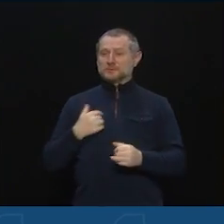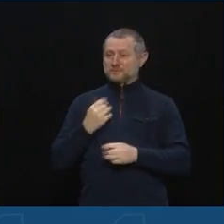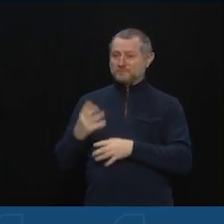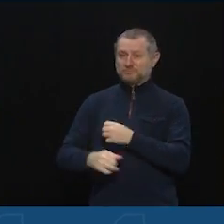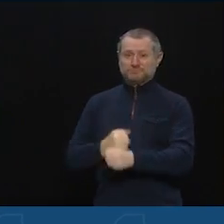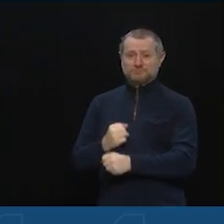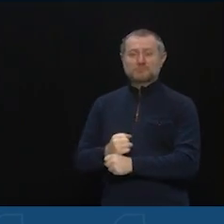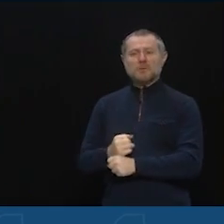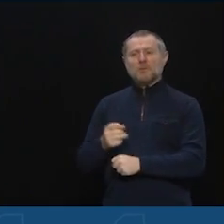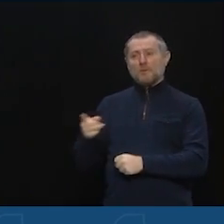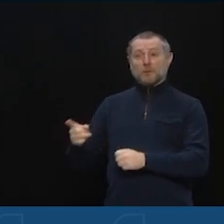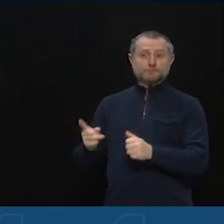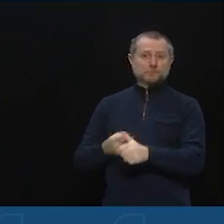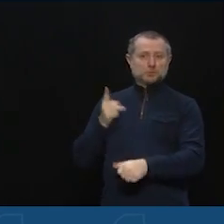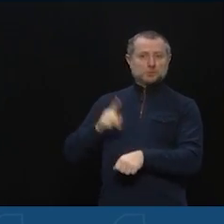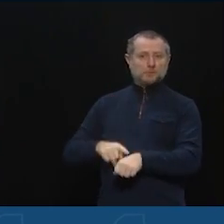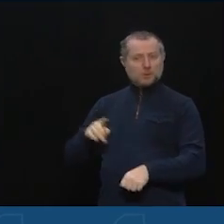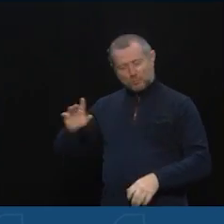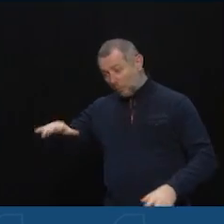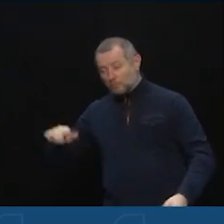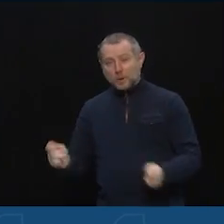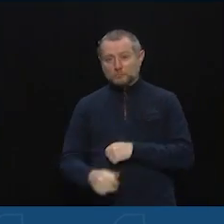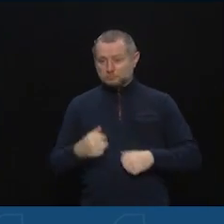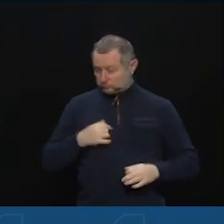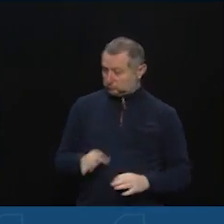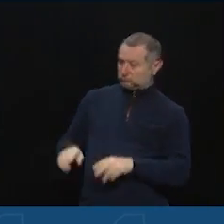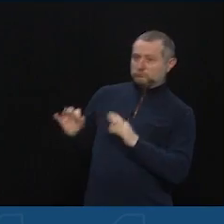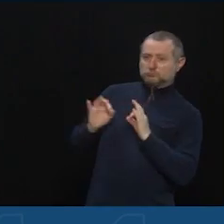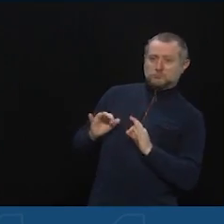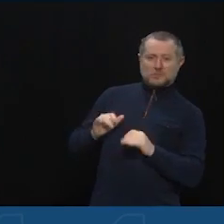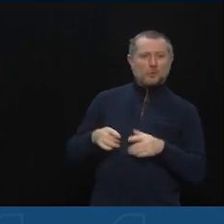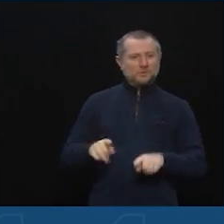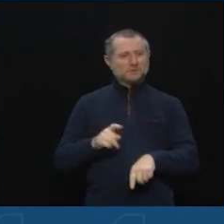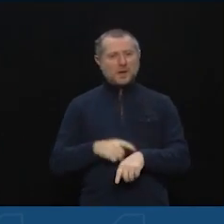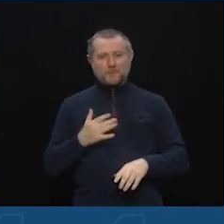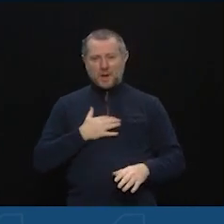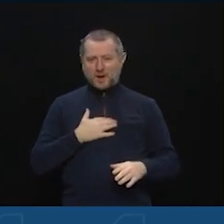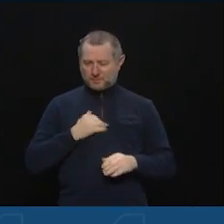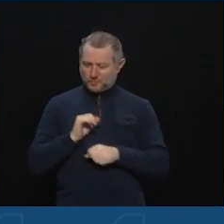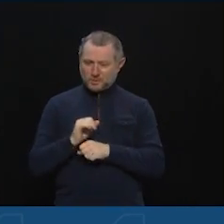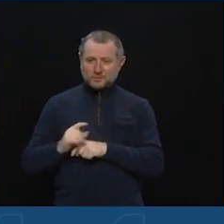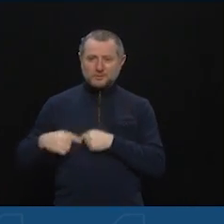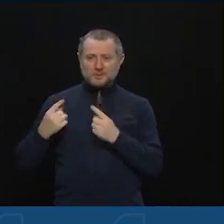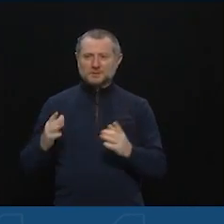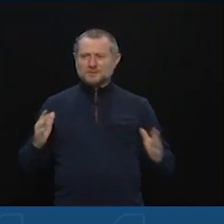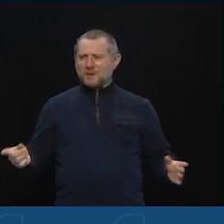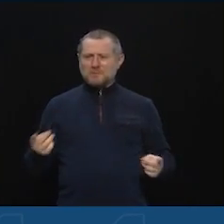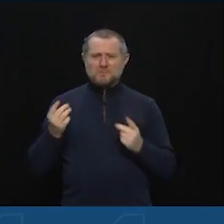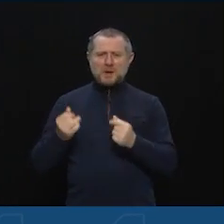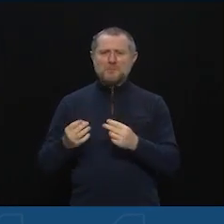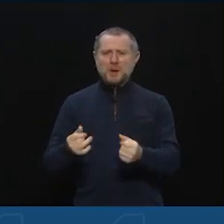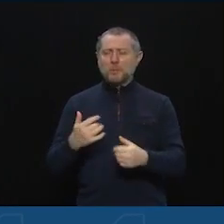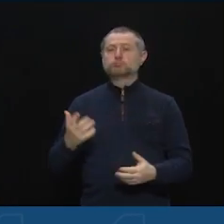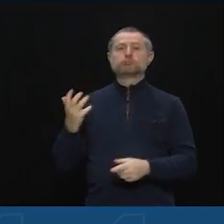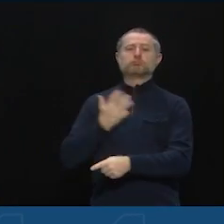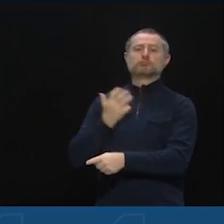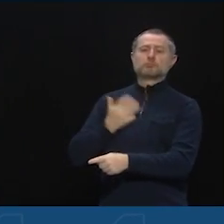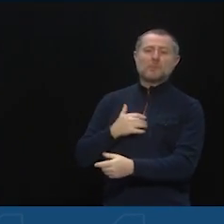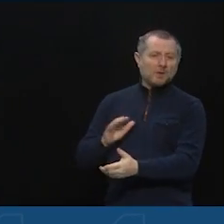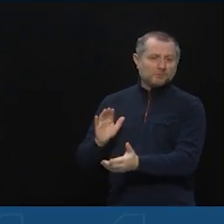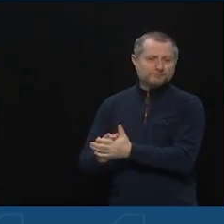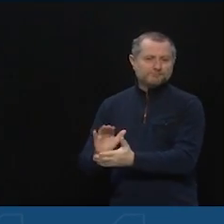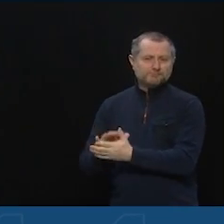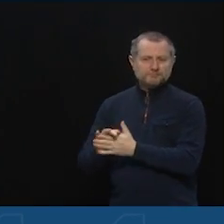like this has been done during my tenure. And this was all done in a very, very short period of time. So I want to commend the governor as well as